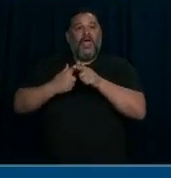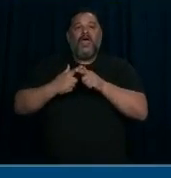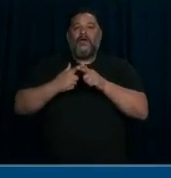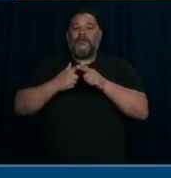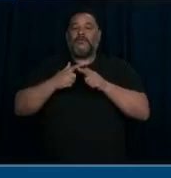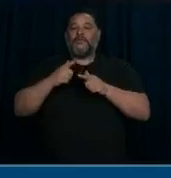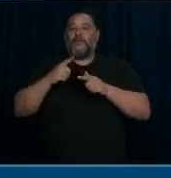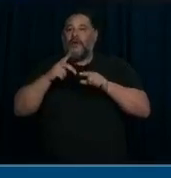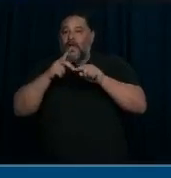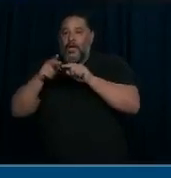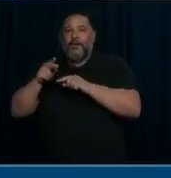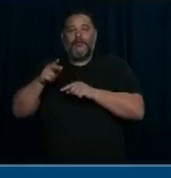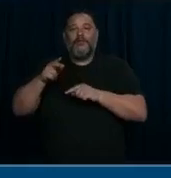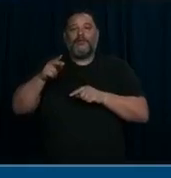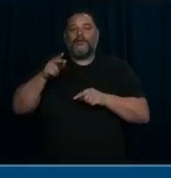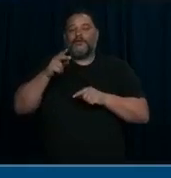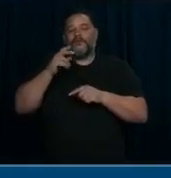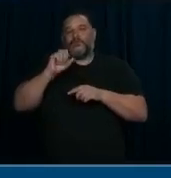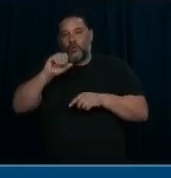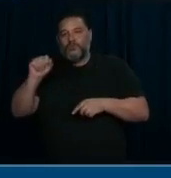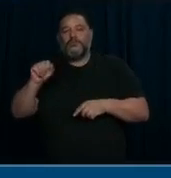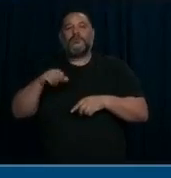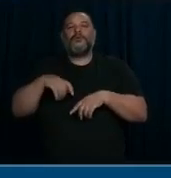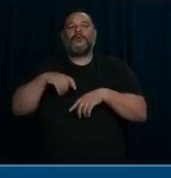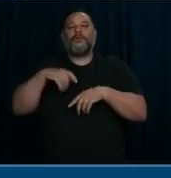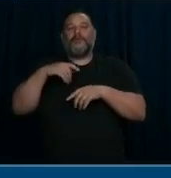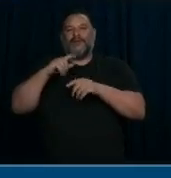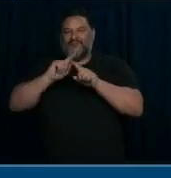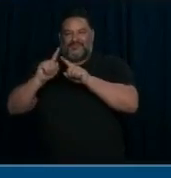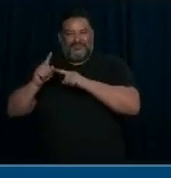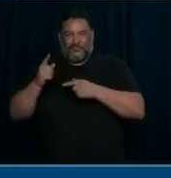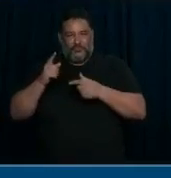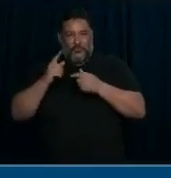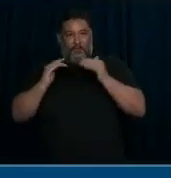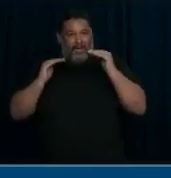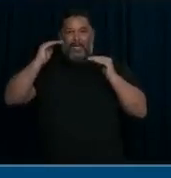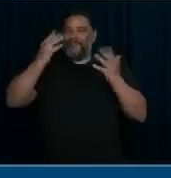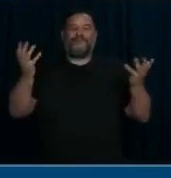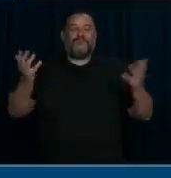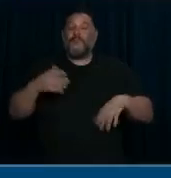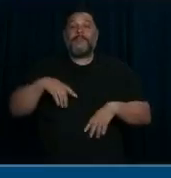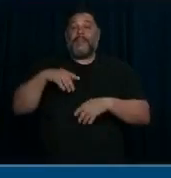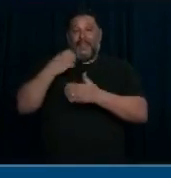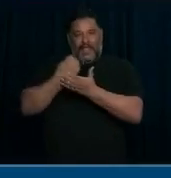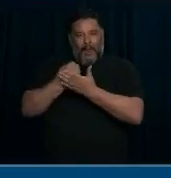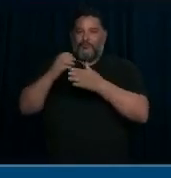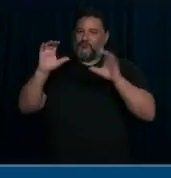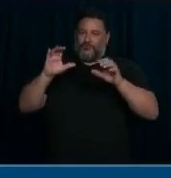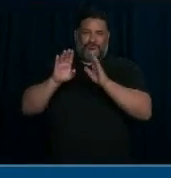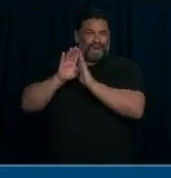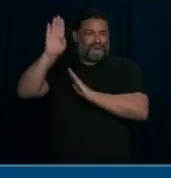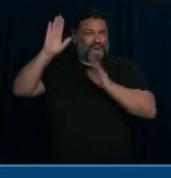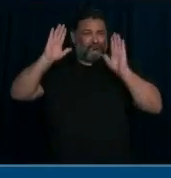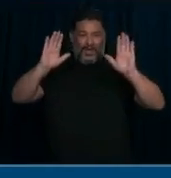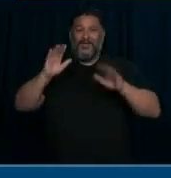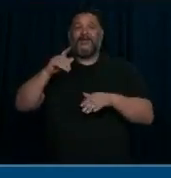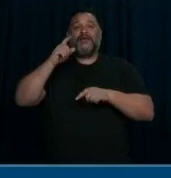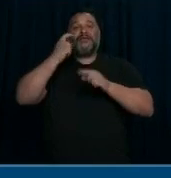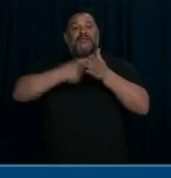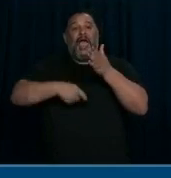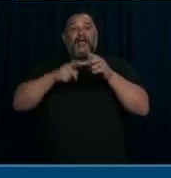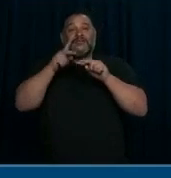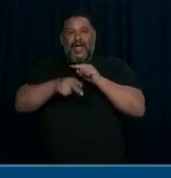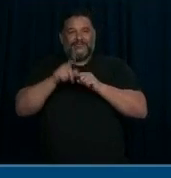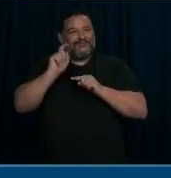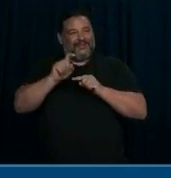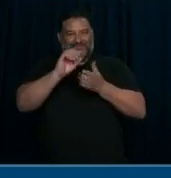up for it. So I think as we get closer to 2025, we know the economy is doing well. It's absolutely time to let those tax cuts sunset, and